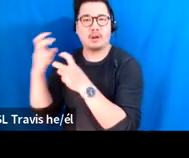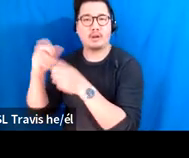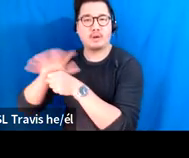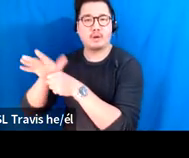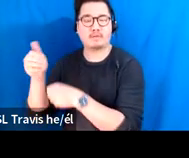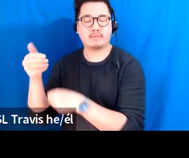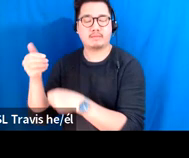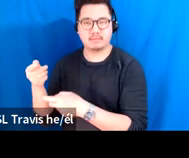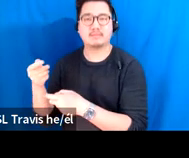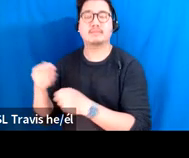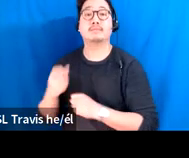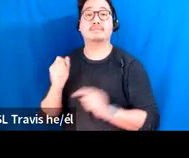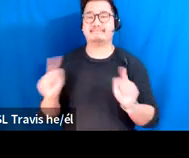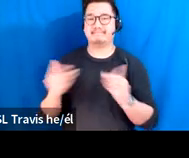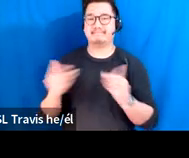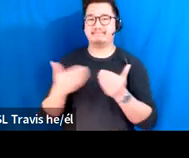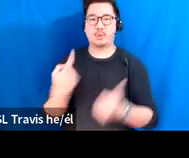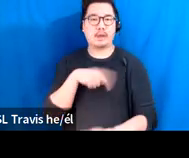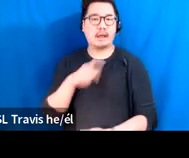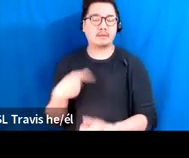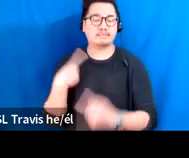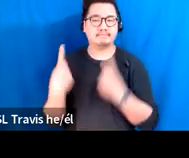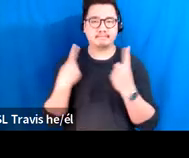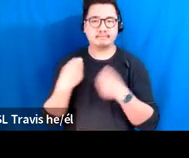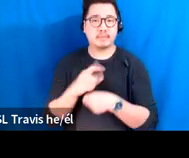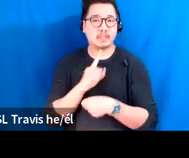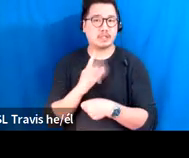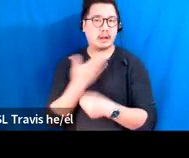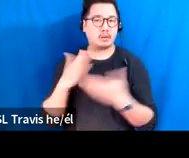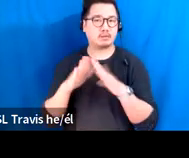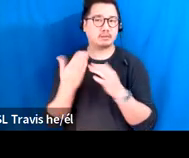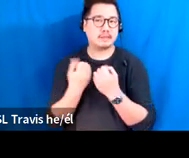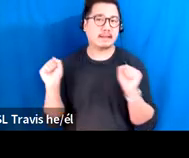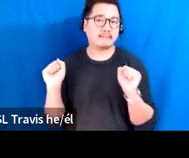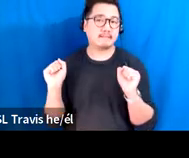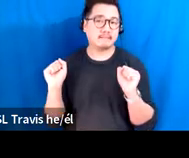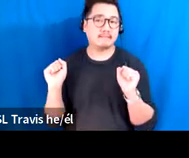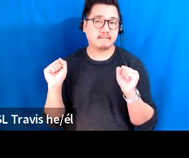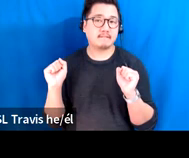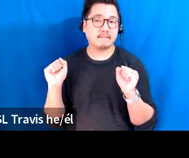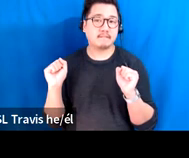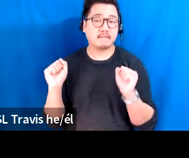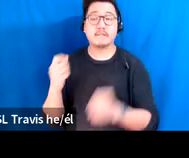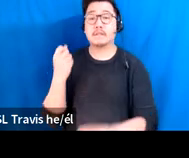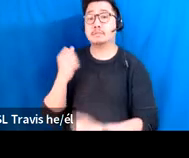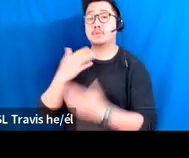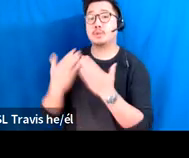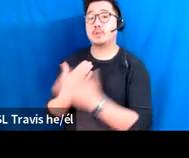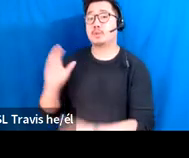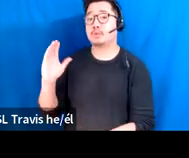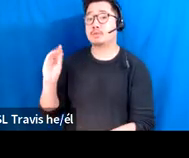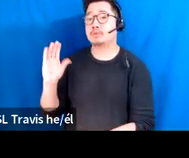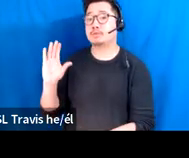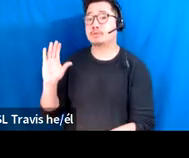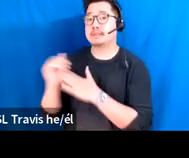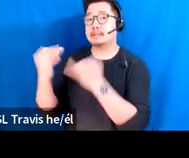we must continue to exercise good judgment to keep our entire community safe the new cdc guidelines reduce the